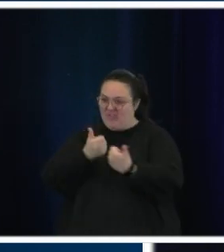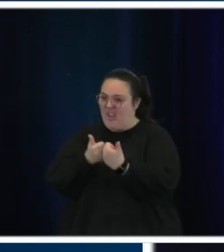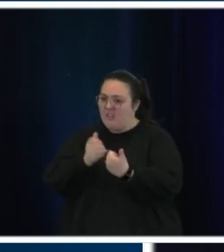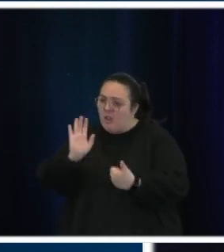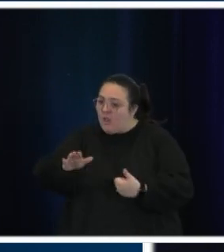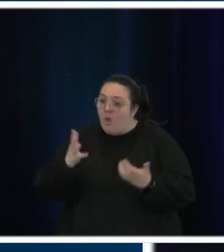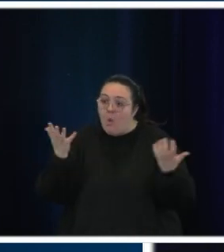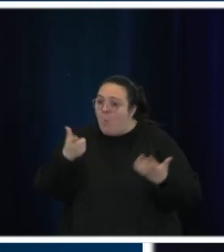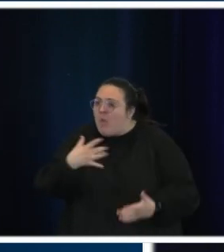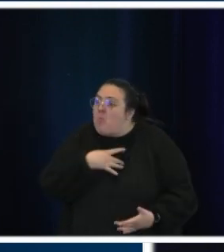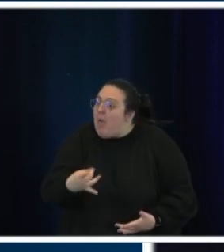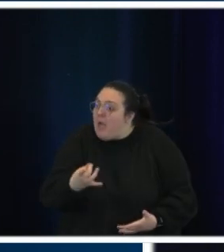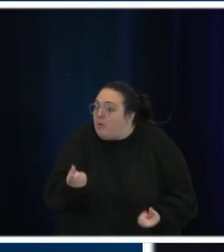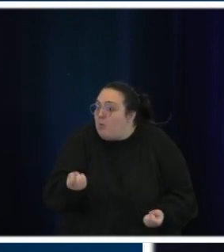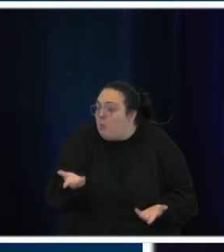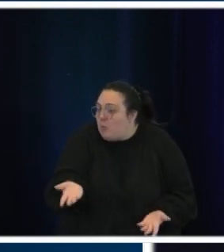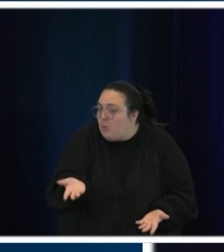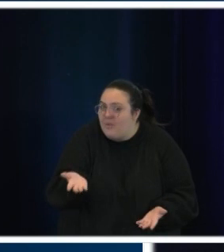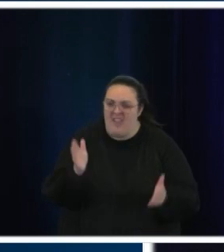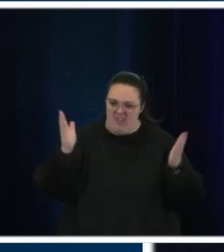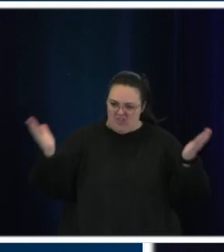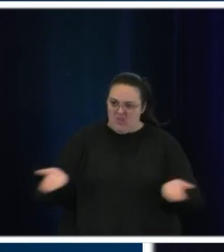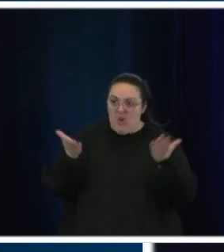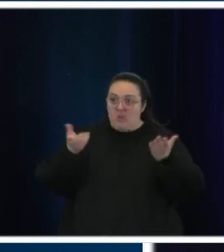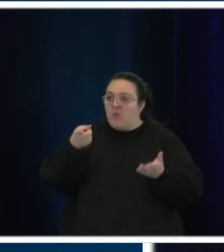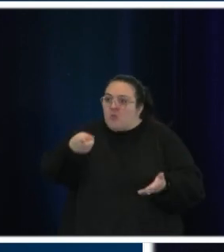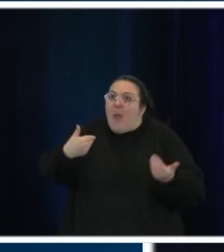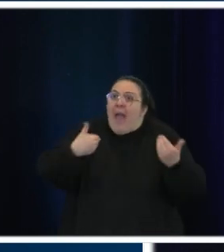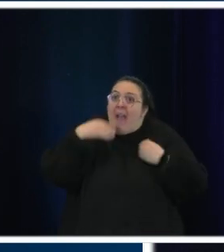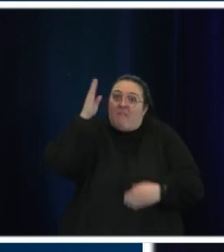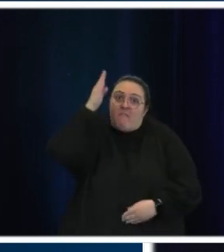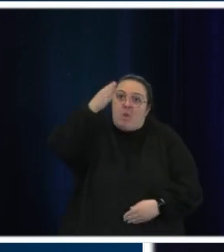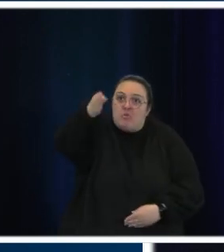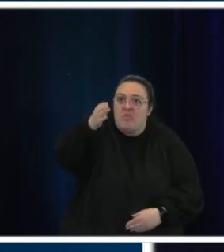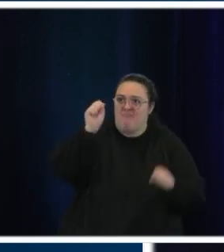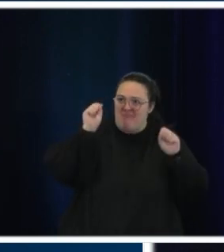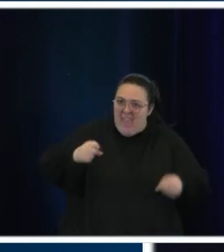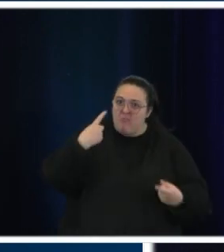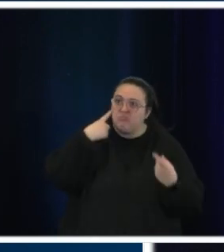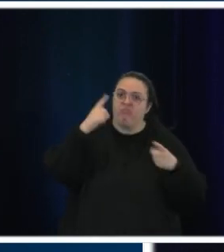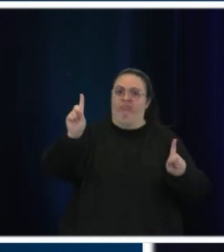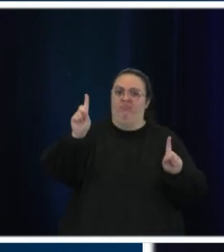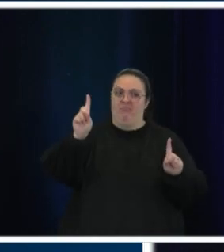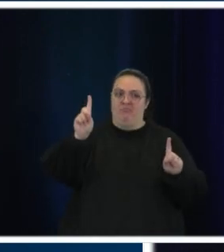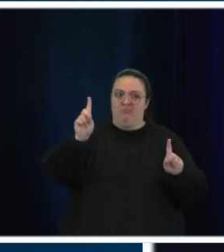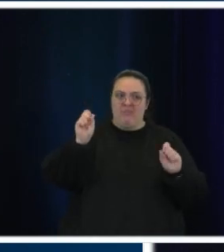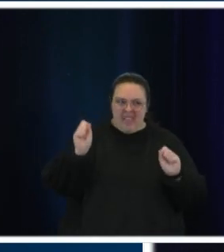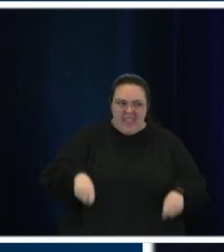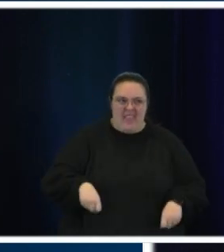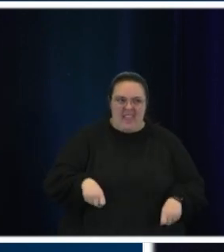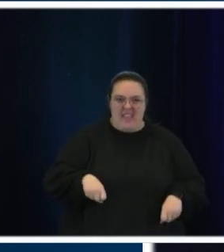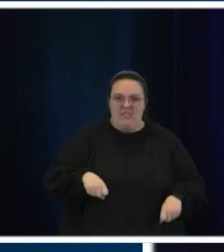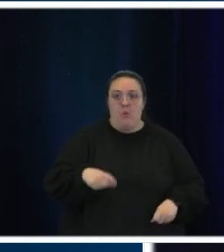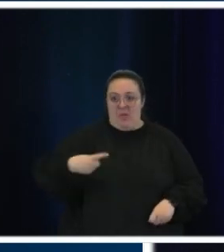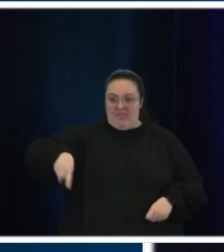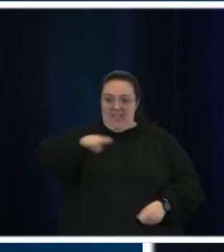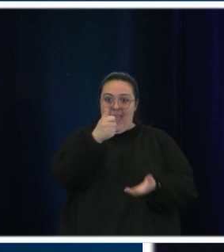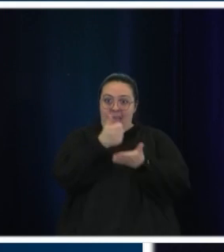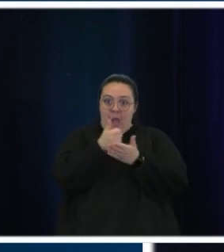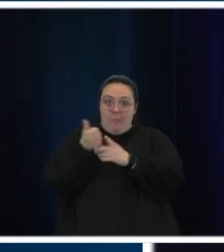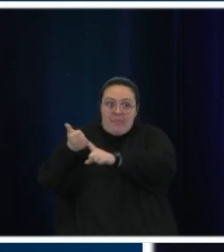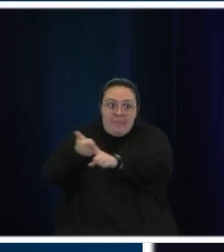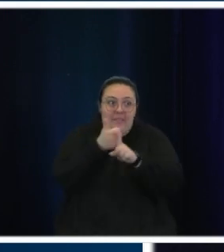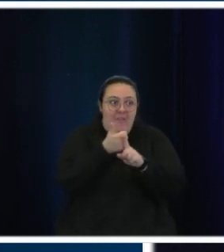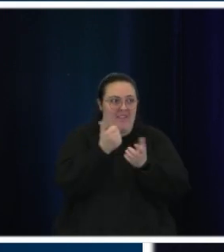to do? And encourage them that there is a future for them so that they can help themselves and help them